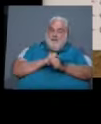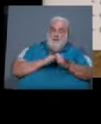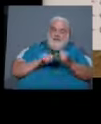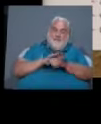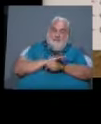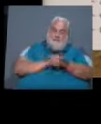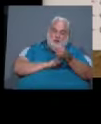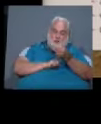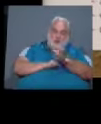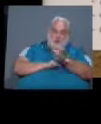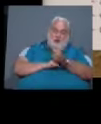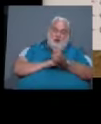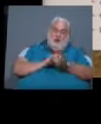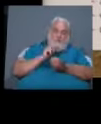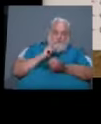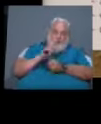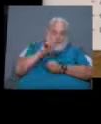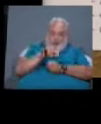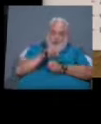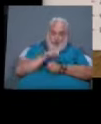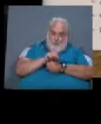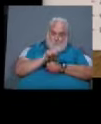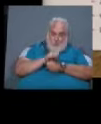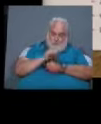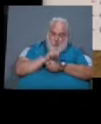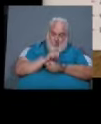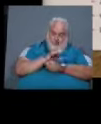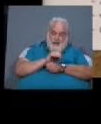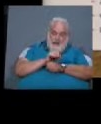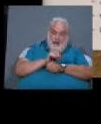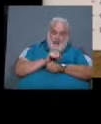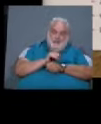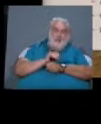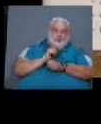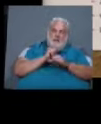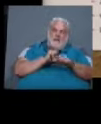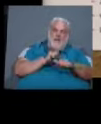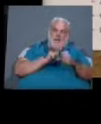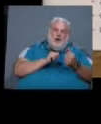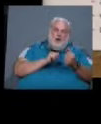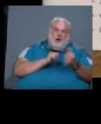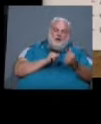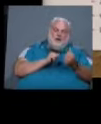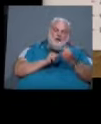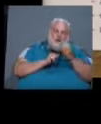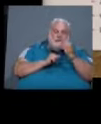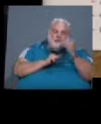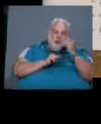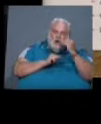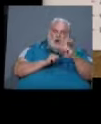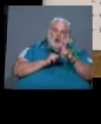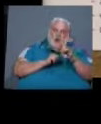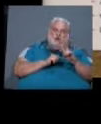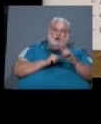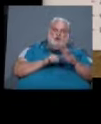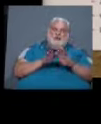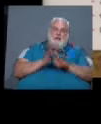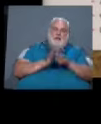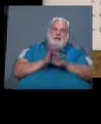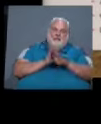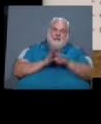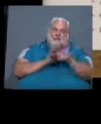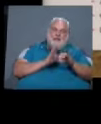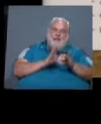only for the project, but for the project instead of the alternative residential R2 development that